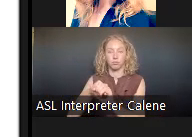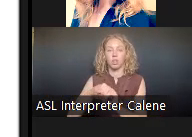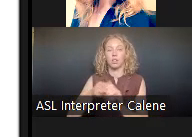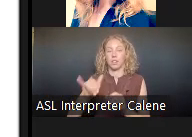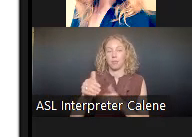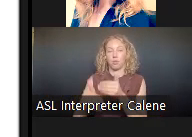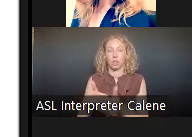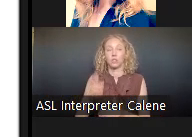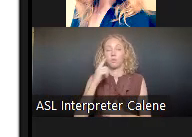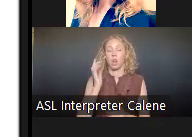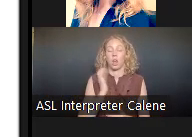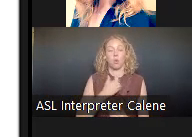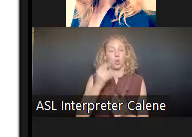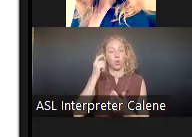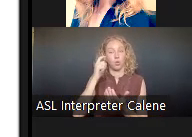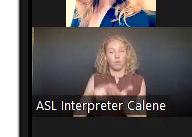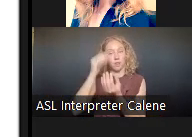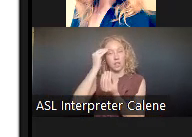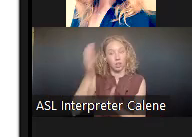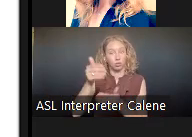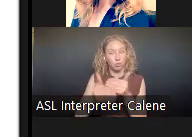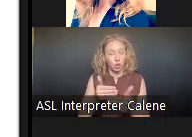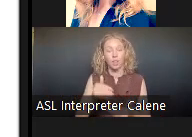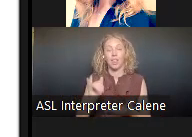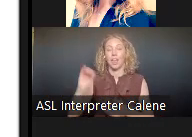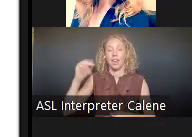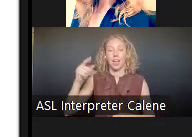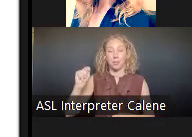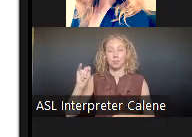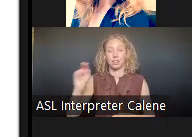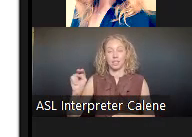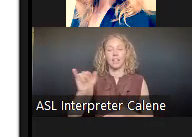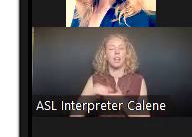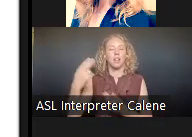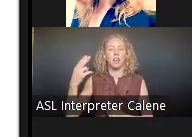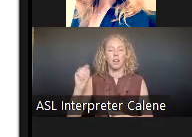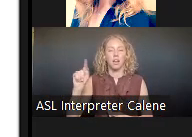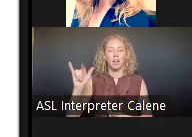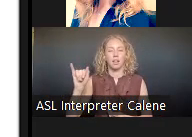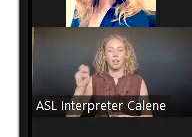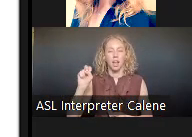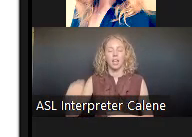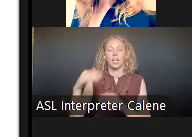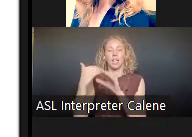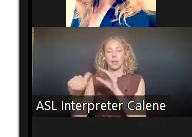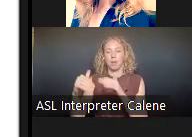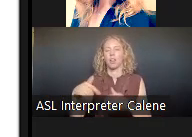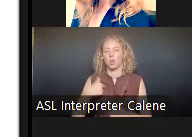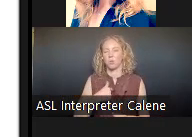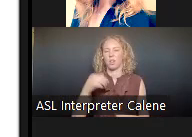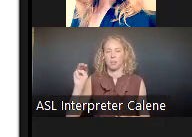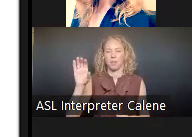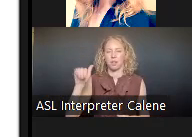for our notification in Maryland. The opt-in is a hotline or email address run by the MCASA SAKI